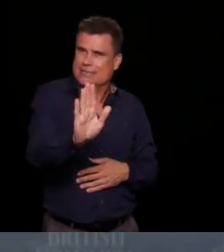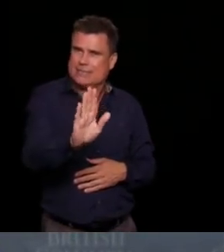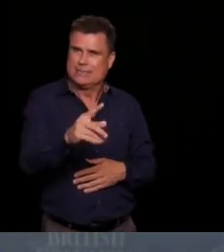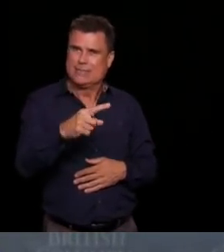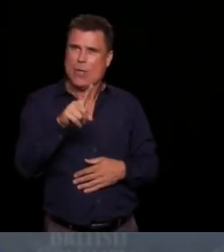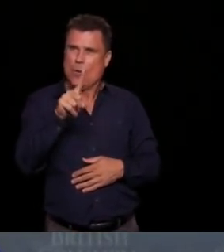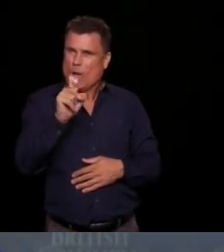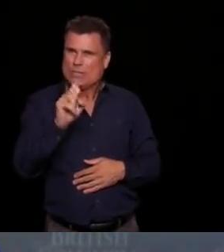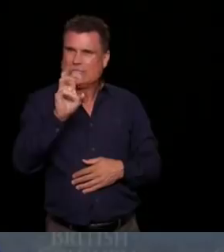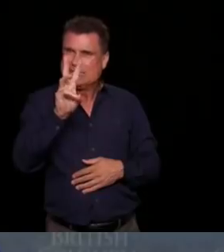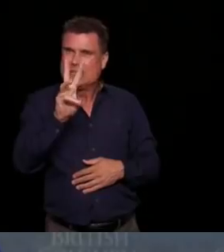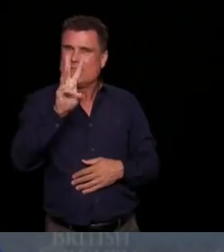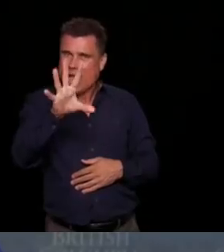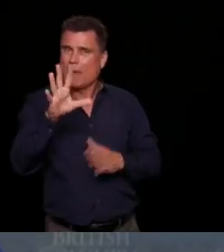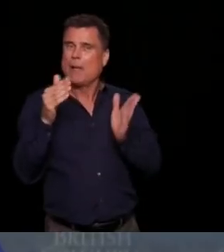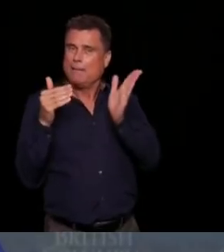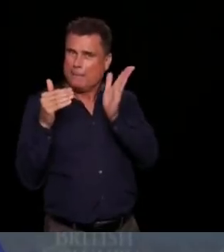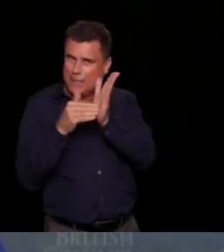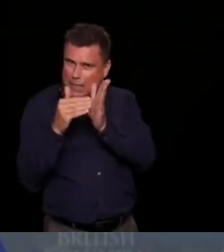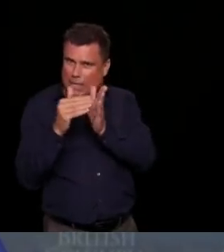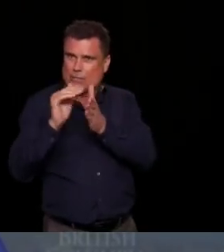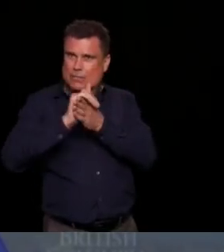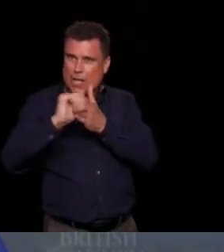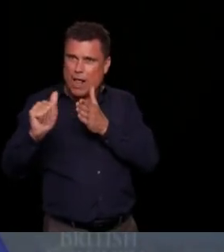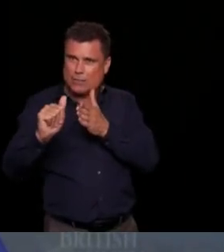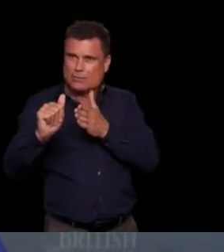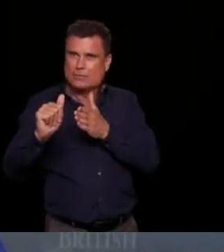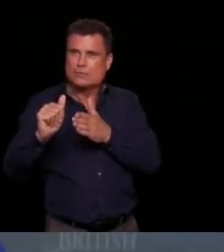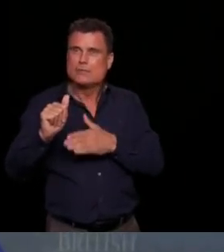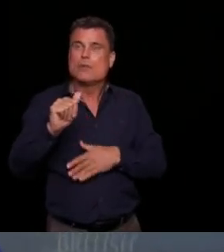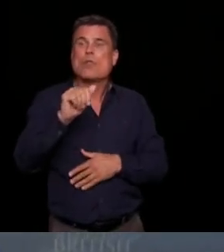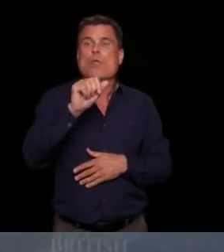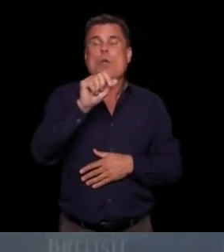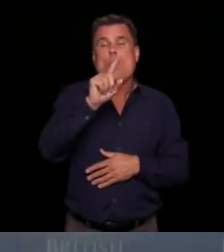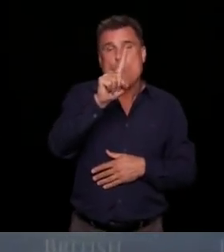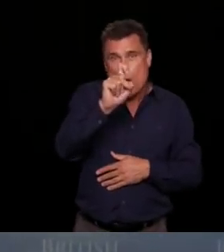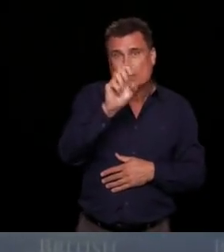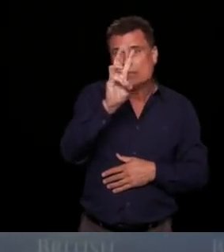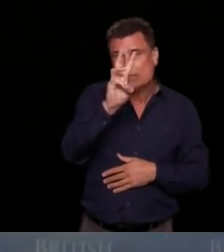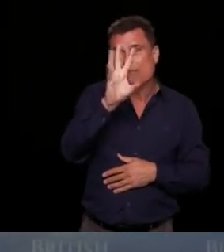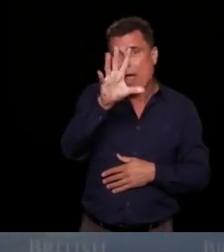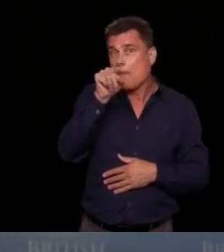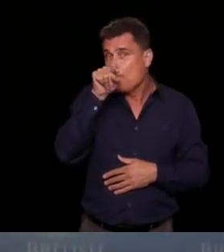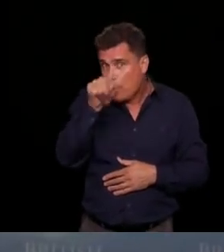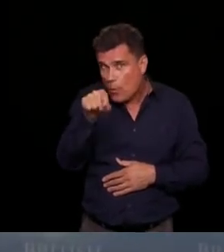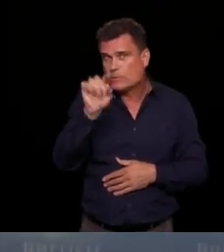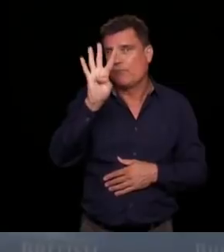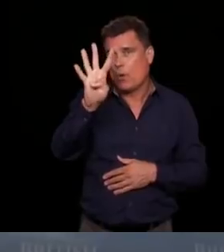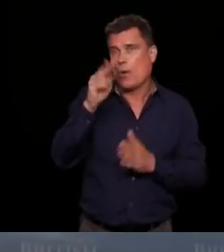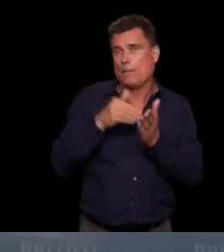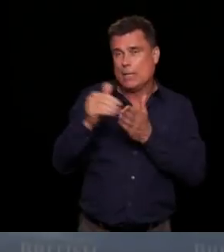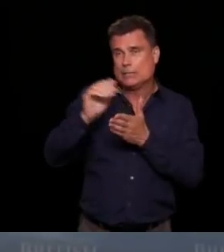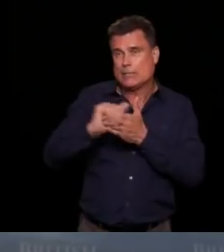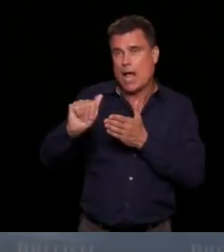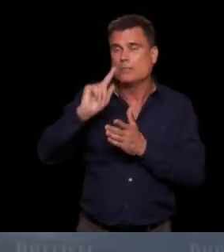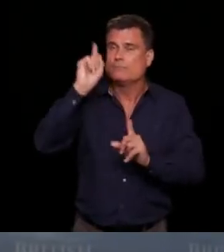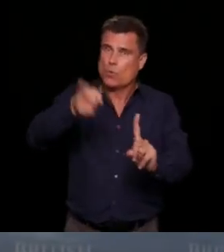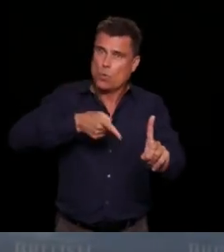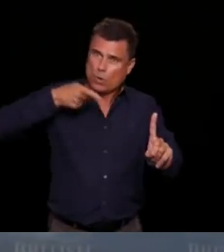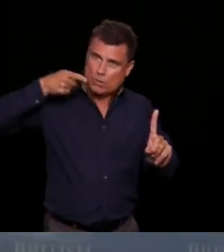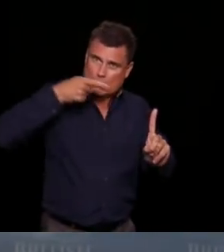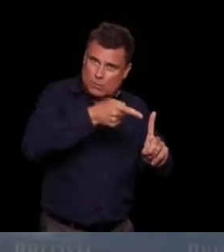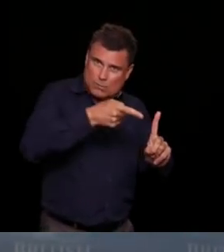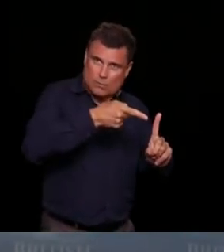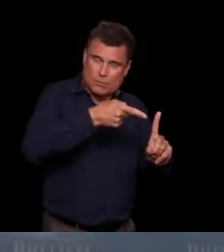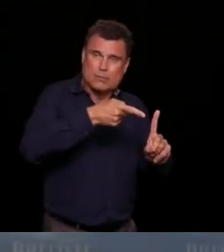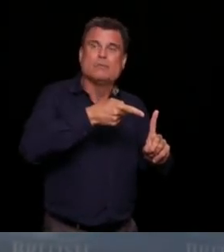number, Glenn. The $165.4 million is the cost of the single site proposal, which is obviously an important proposal